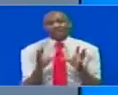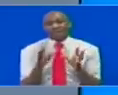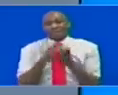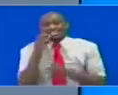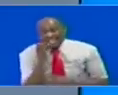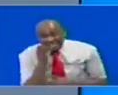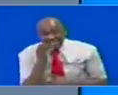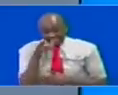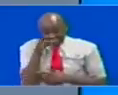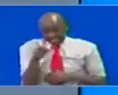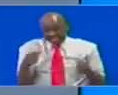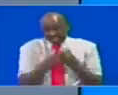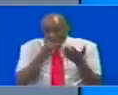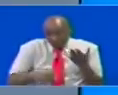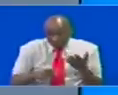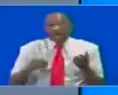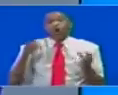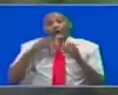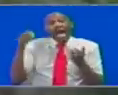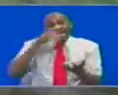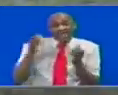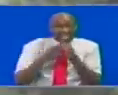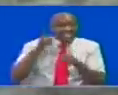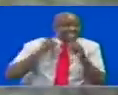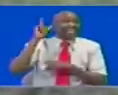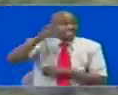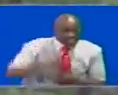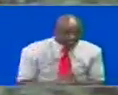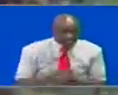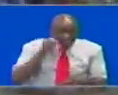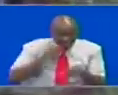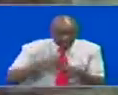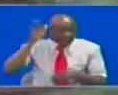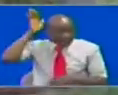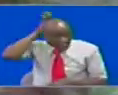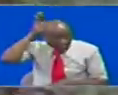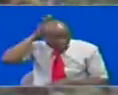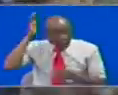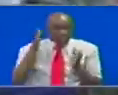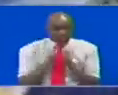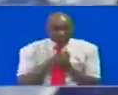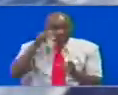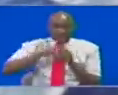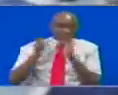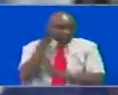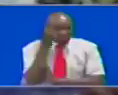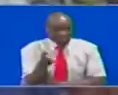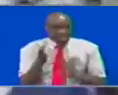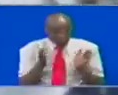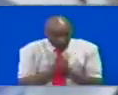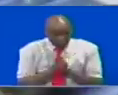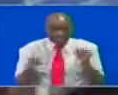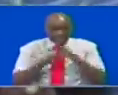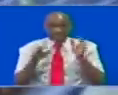sadly, this incident was replicated 9 years later, when George Saitoti, then Internal Security Minister, and his